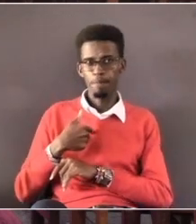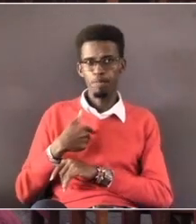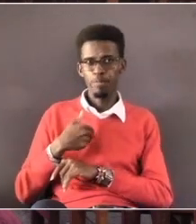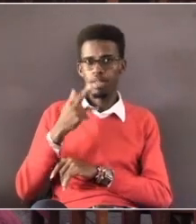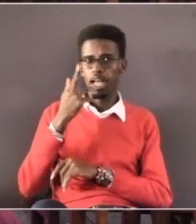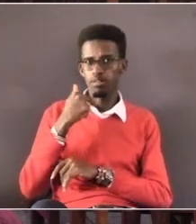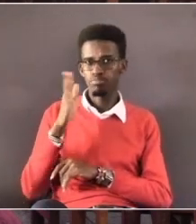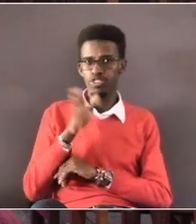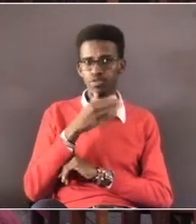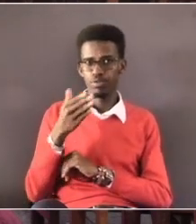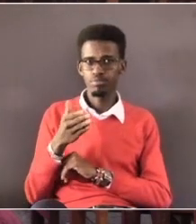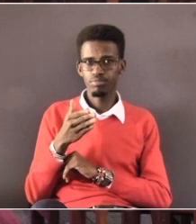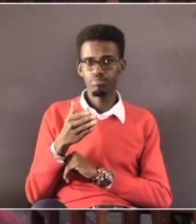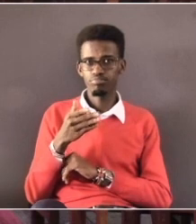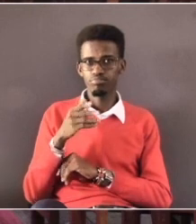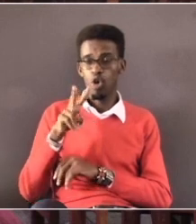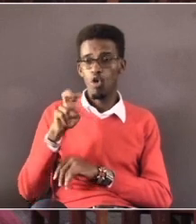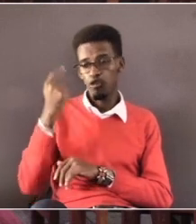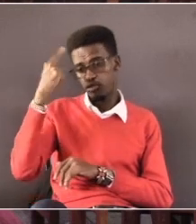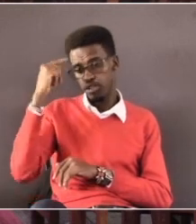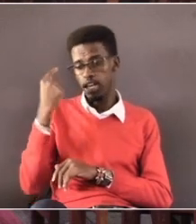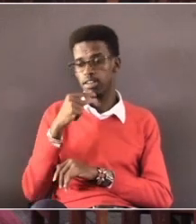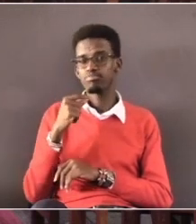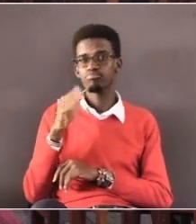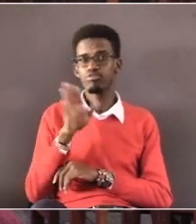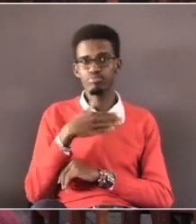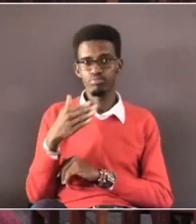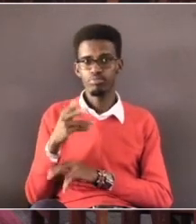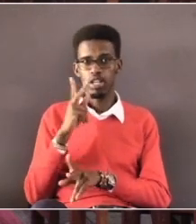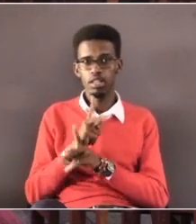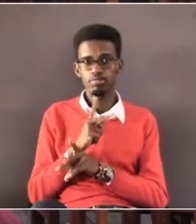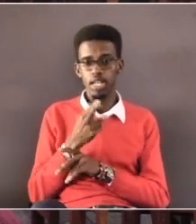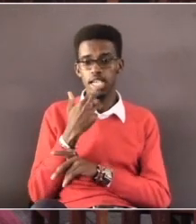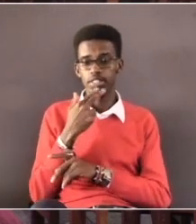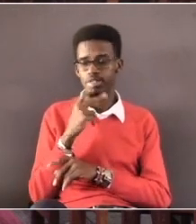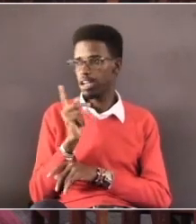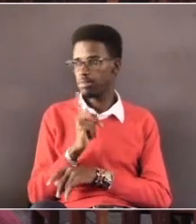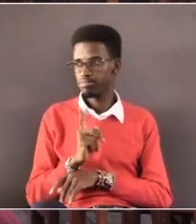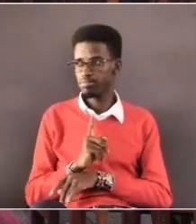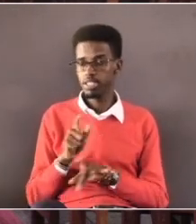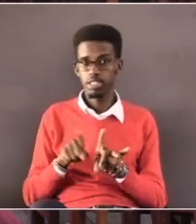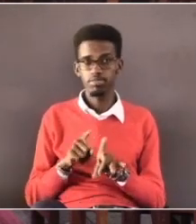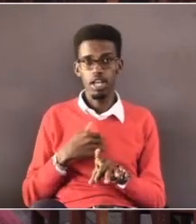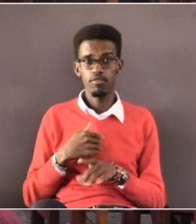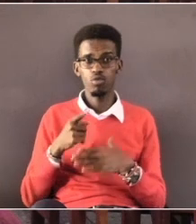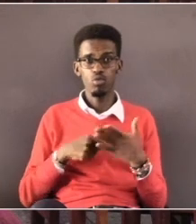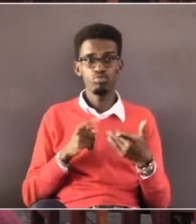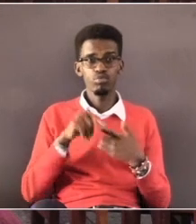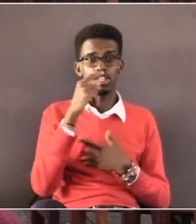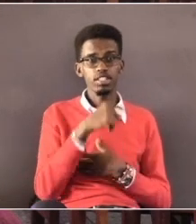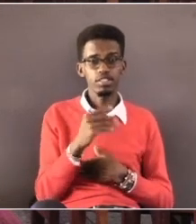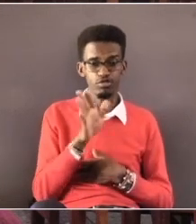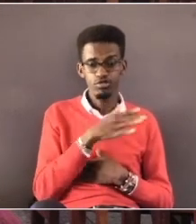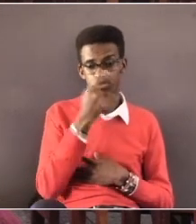red flags. Look for the green flags also. I'm not saying just keep looking for the red. We also have what they call the green